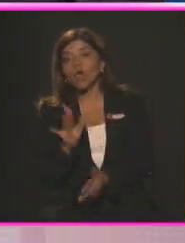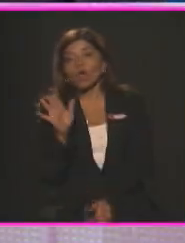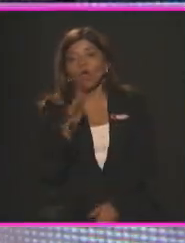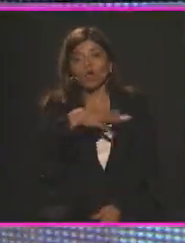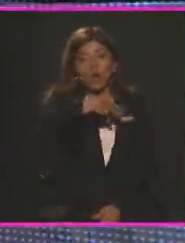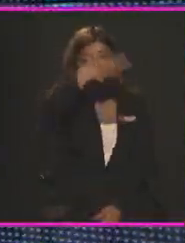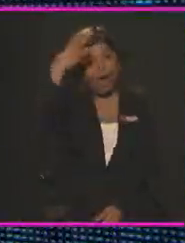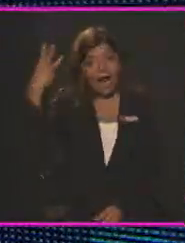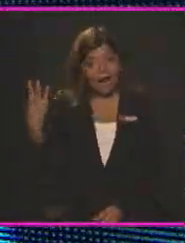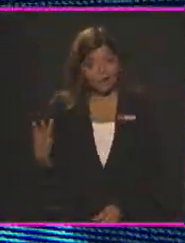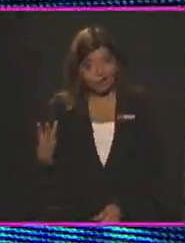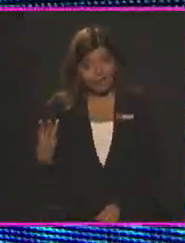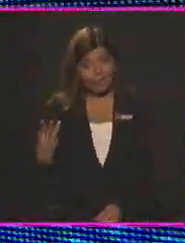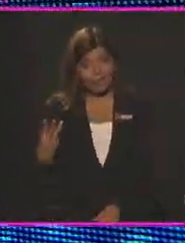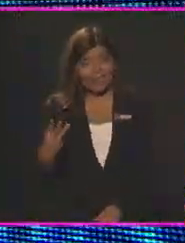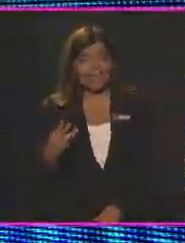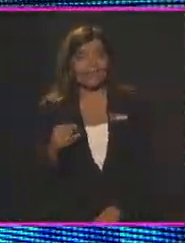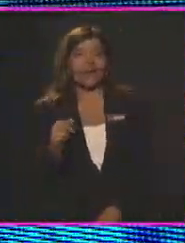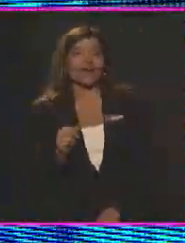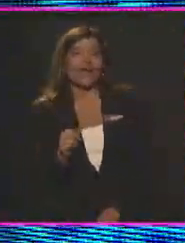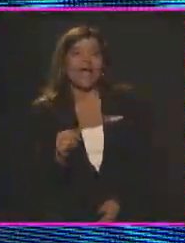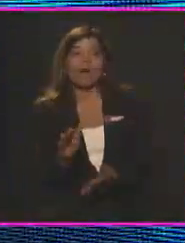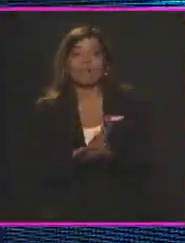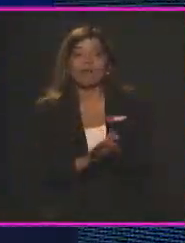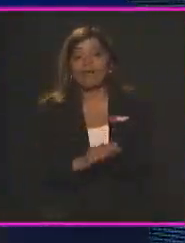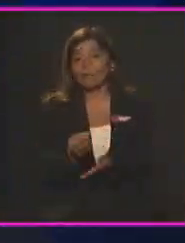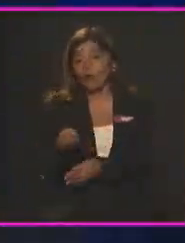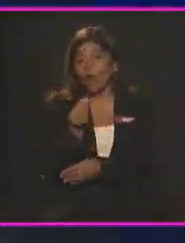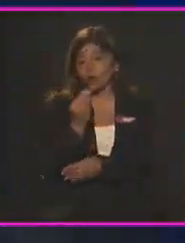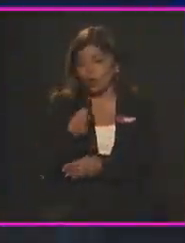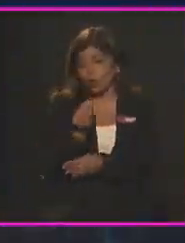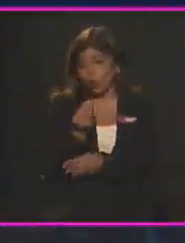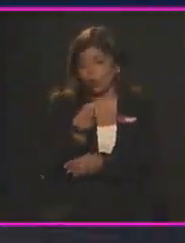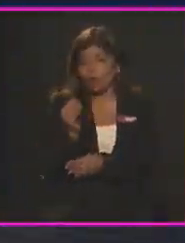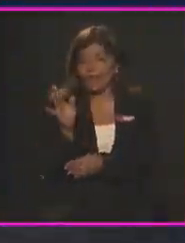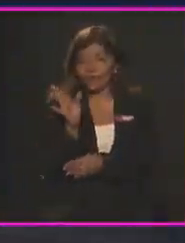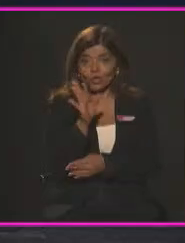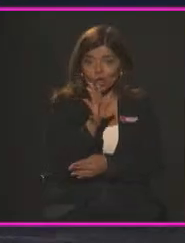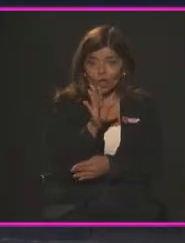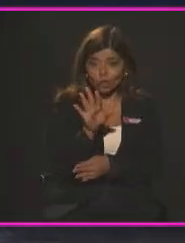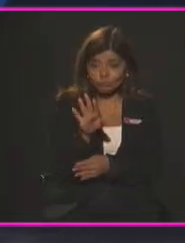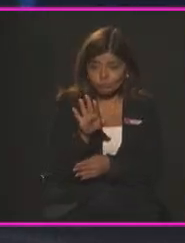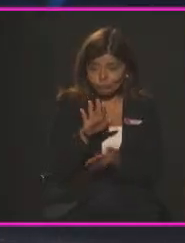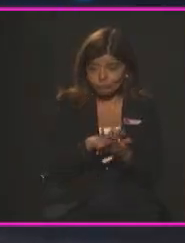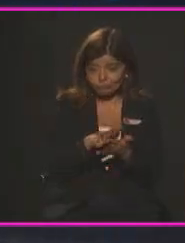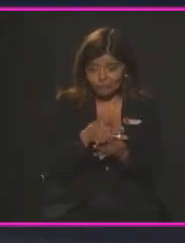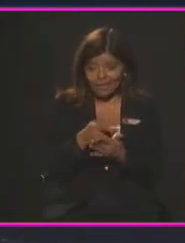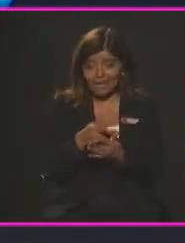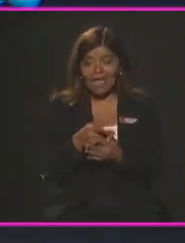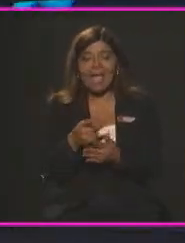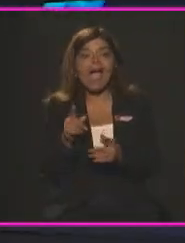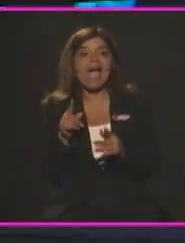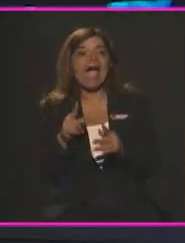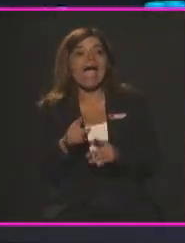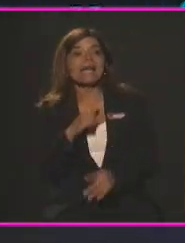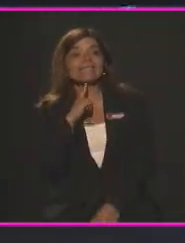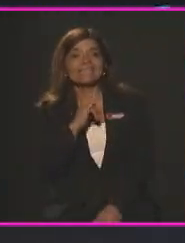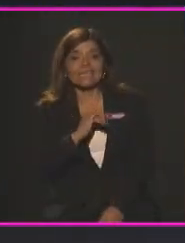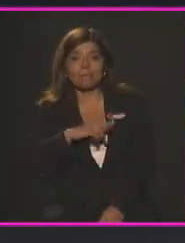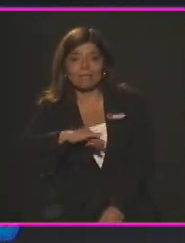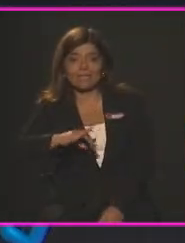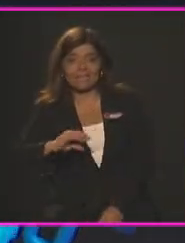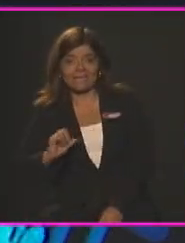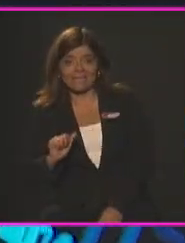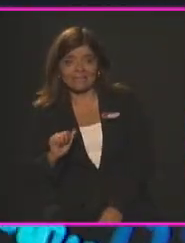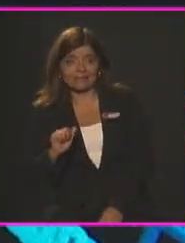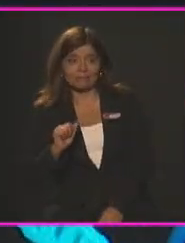on behind the scenes is that this language of color is expressed in chemistry. So everything from the carotenoids that make the